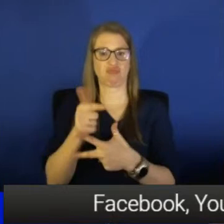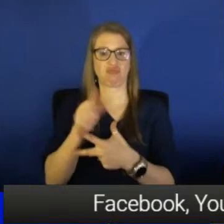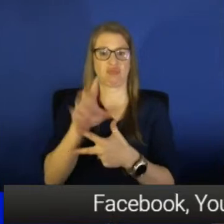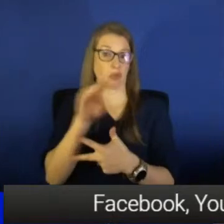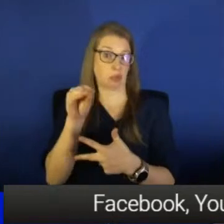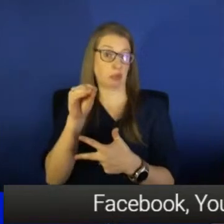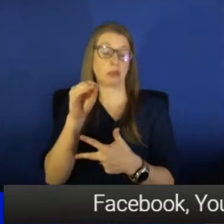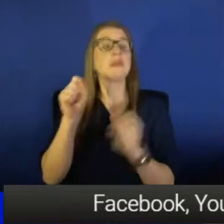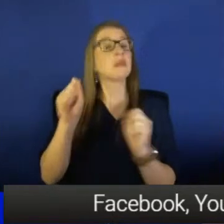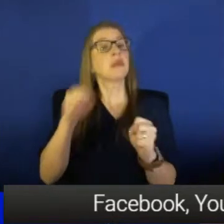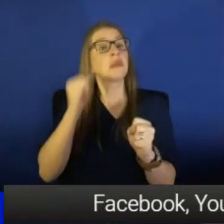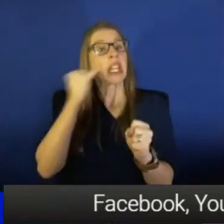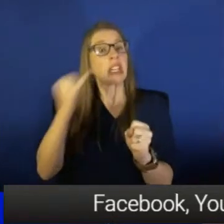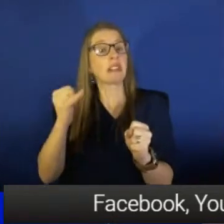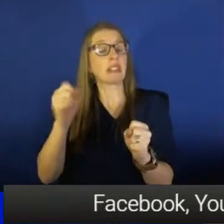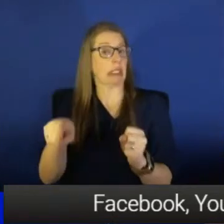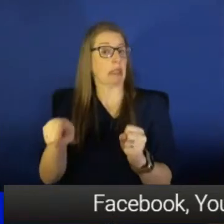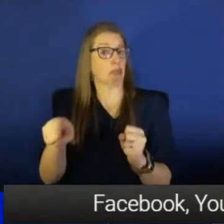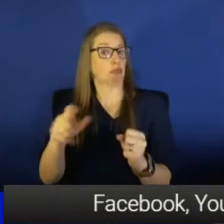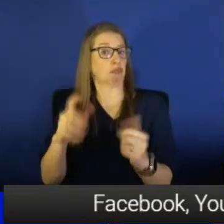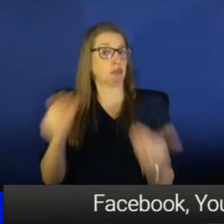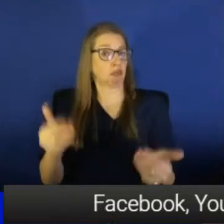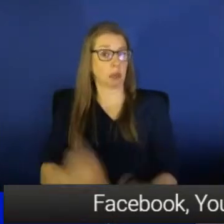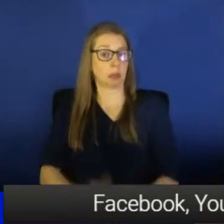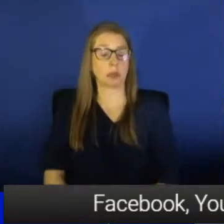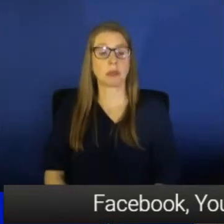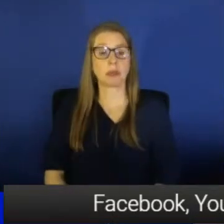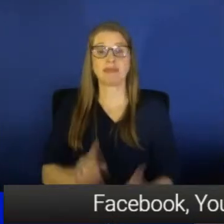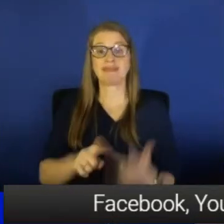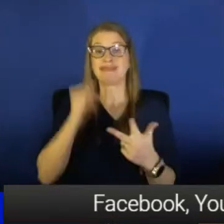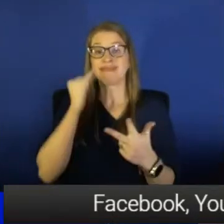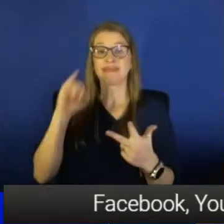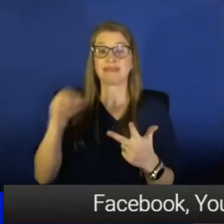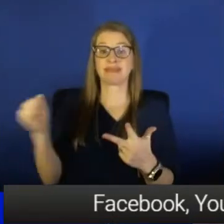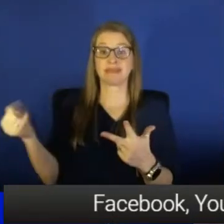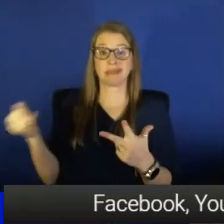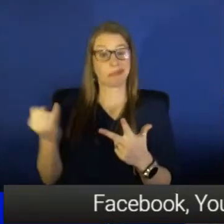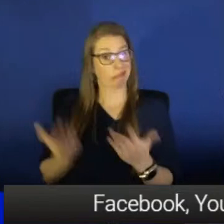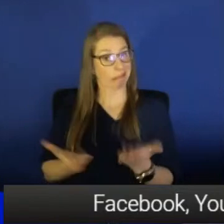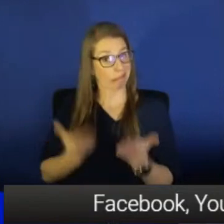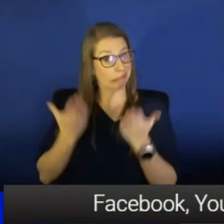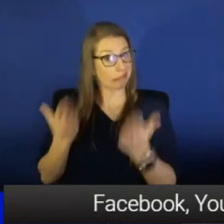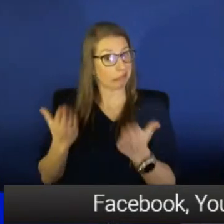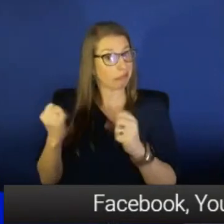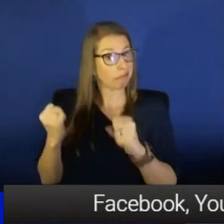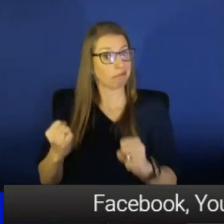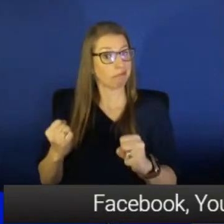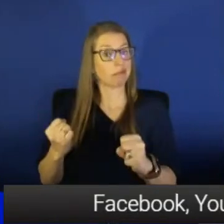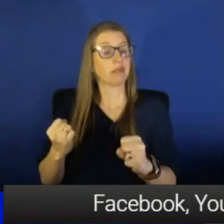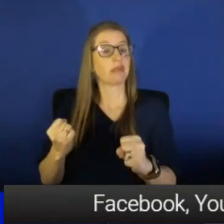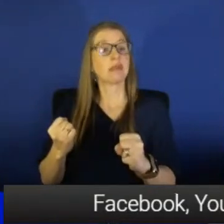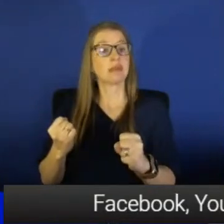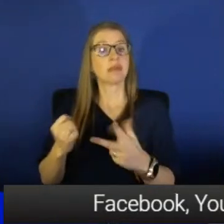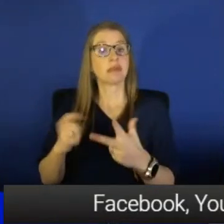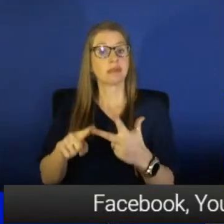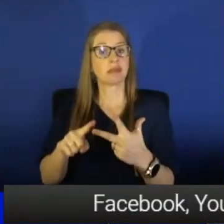have the other one in stock. If you receive the Johnson & Johnson, it is recommended to get an mRNA vaccine for